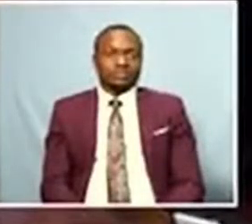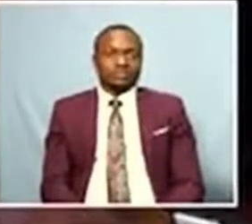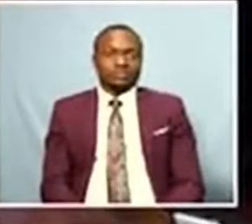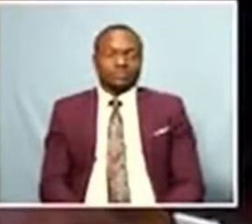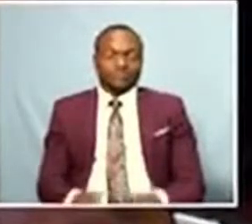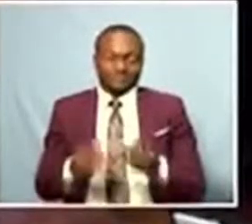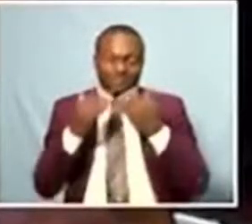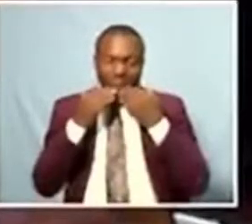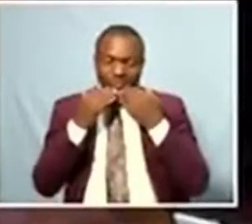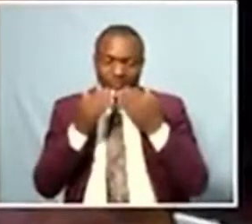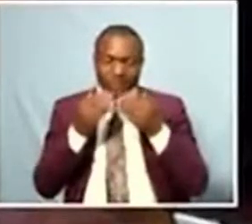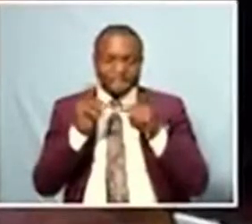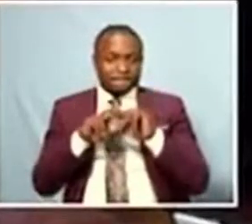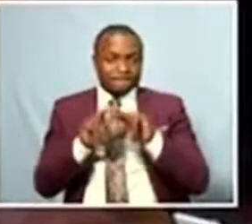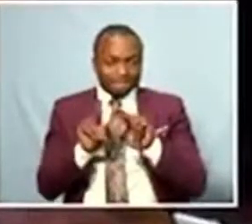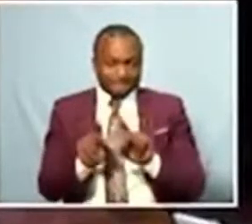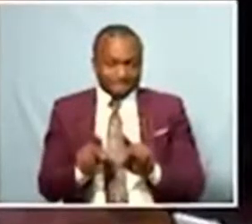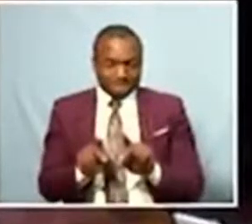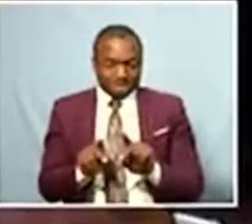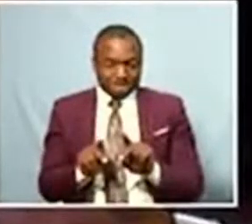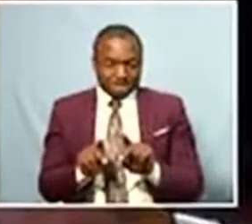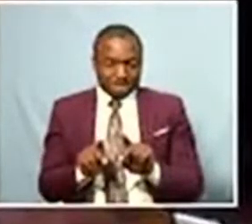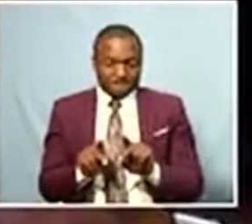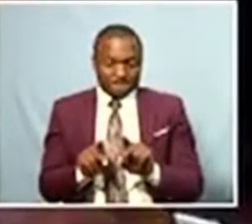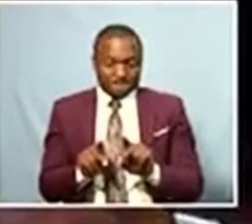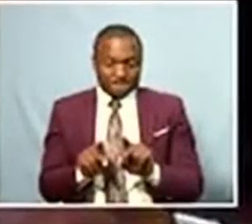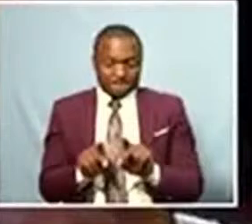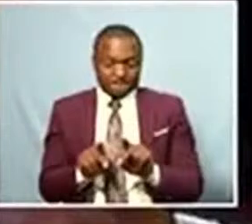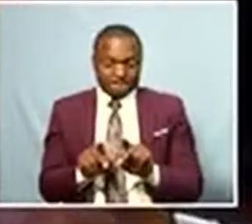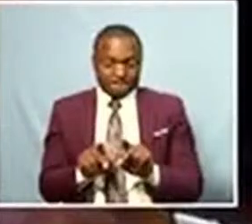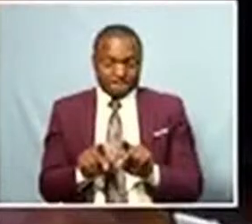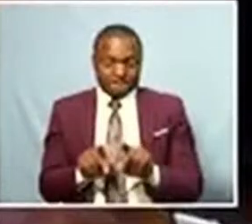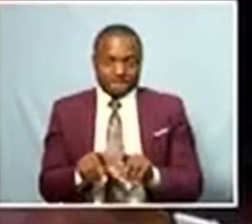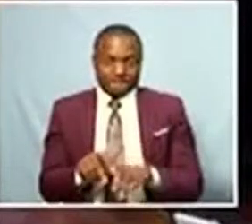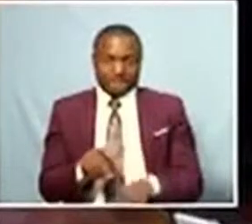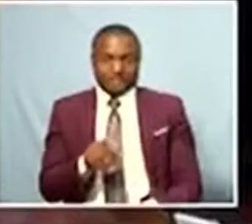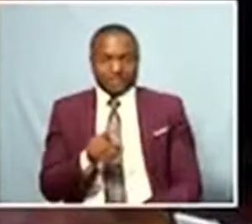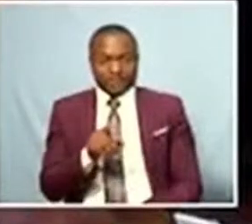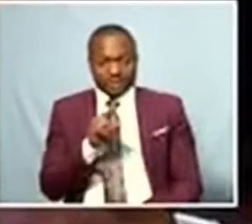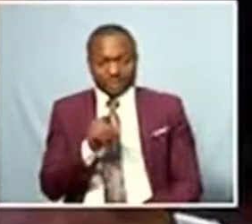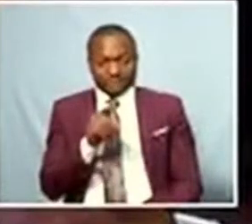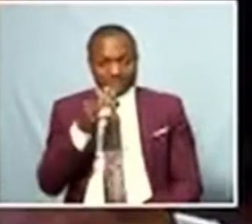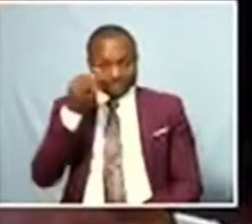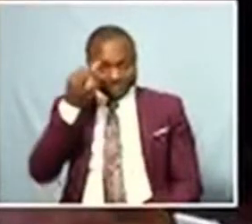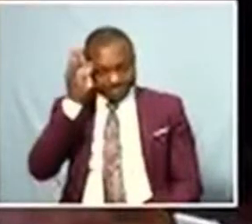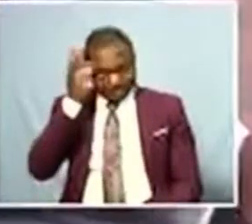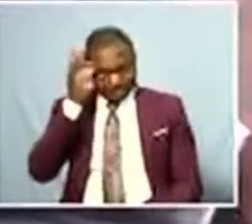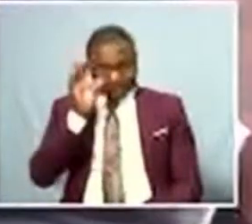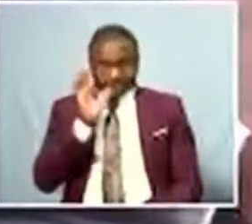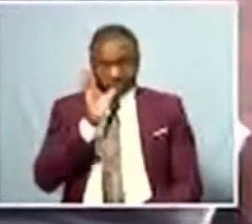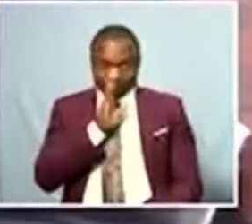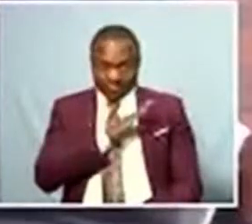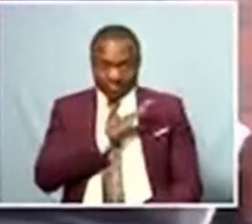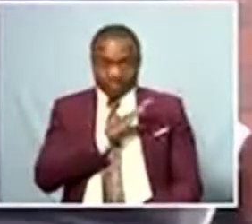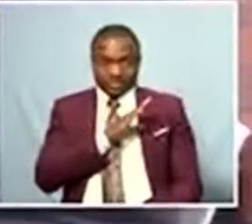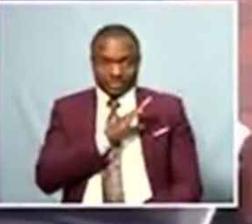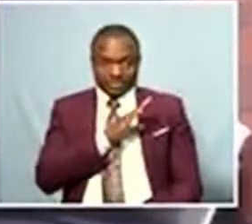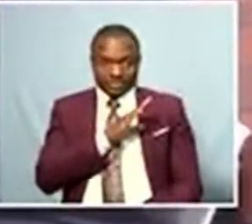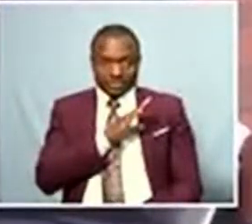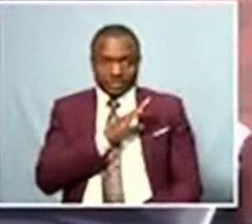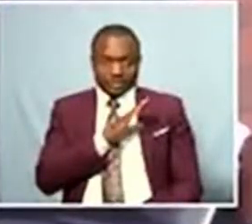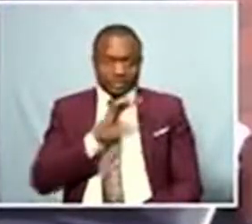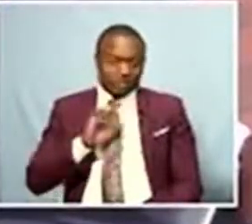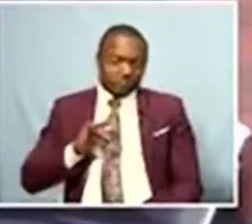Thank you so much, Chair. Well, that is well noted, Chair, and we feel